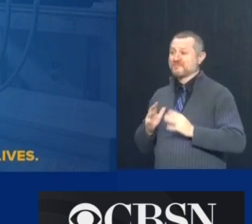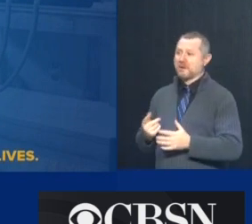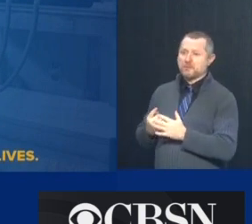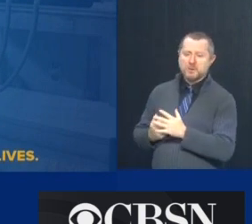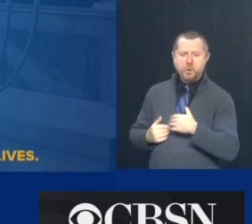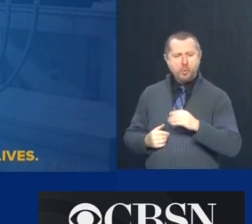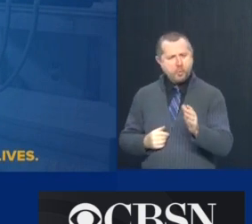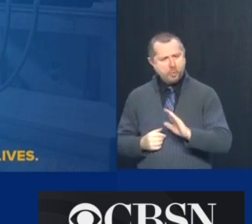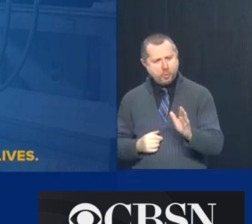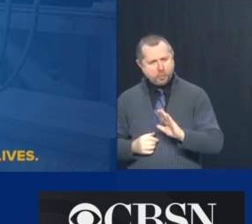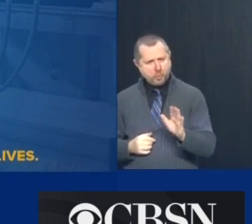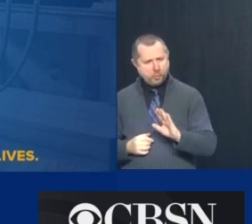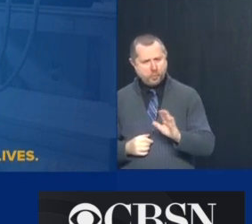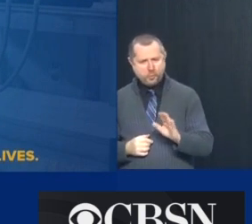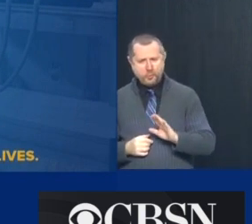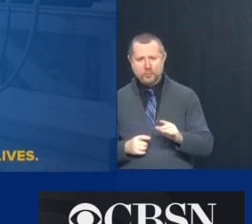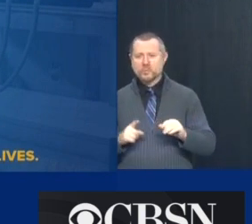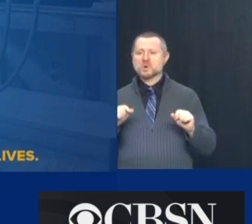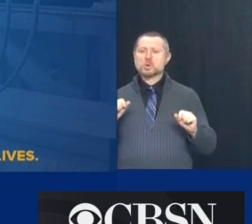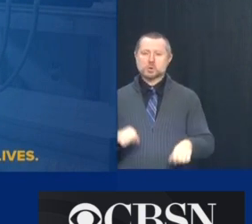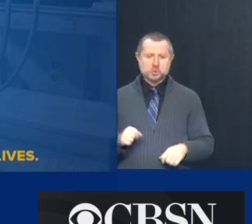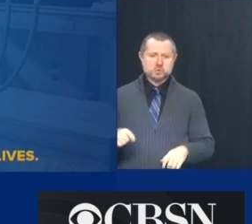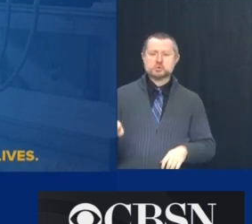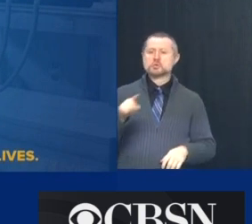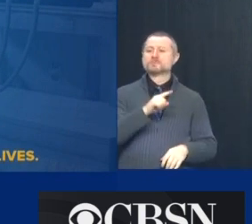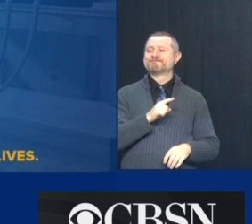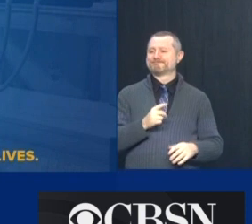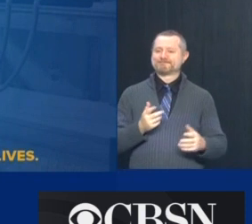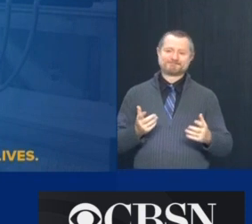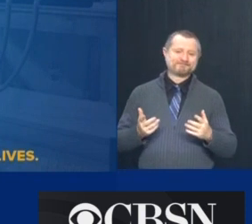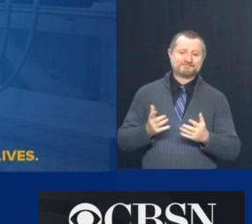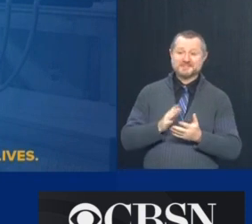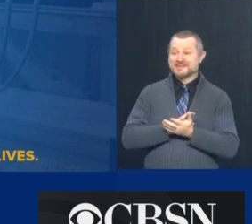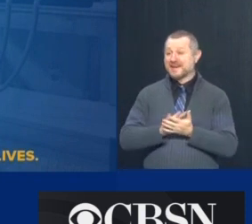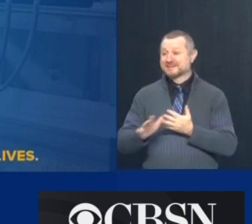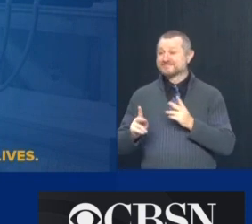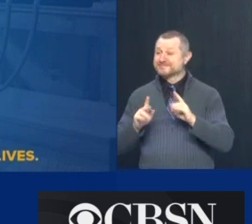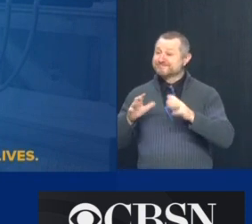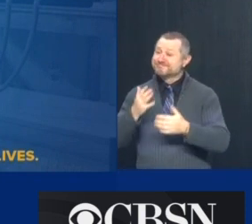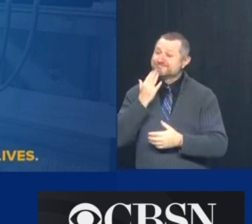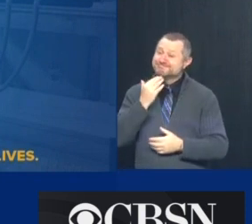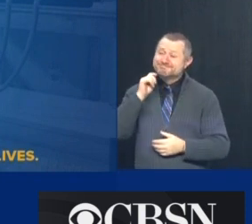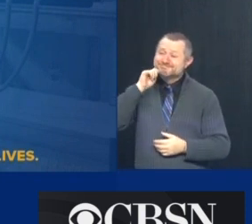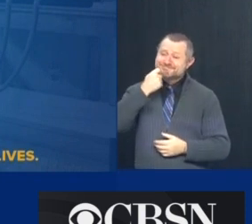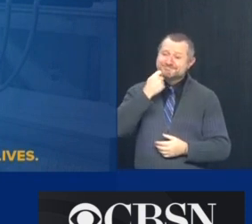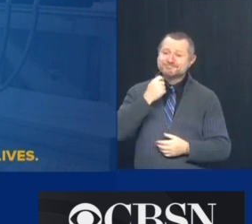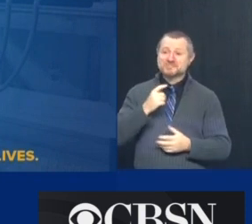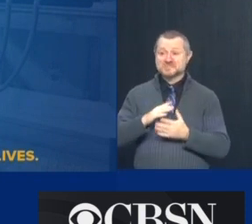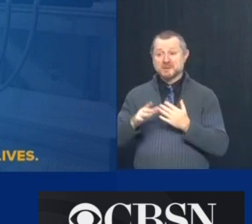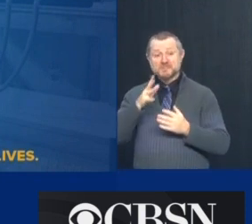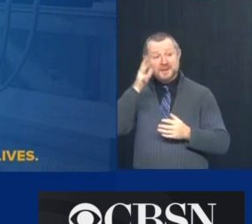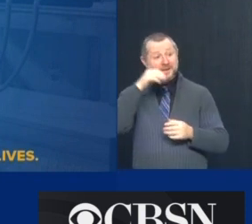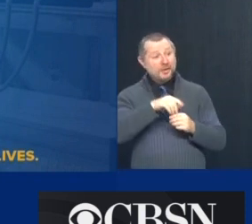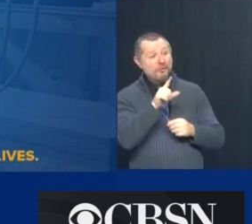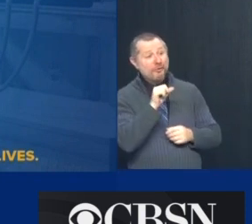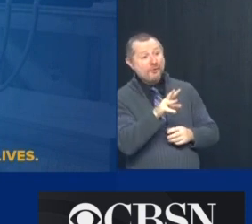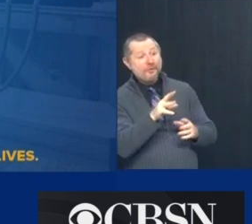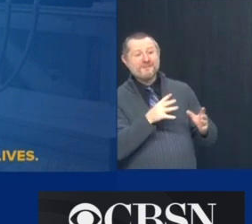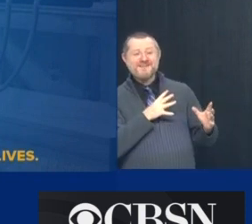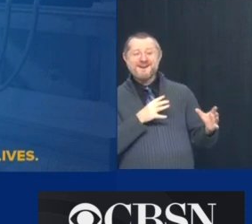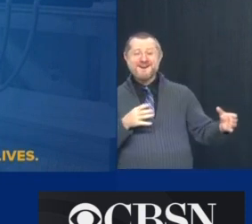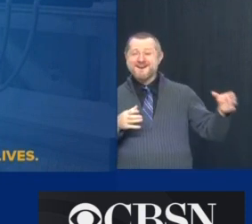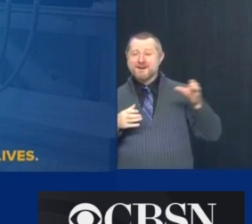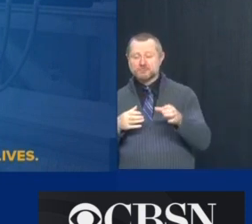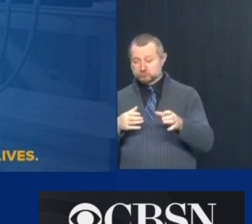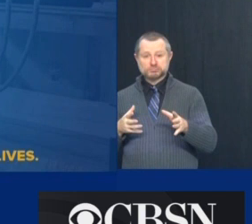Doesn't have to be your in-laws. In-laws can be nice people. They're not the only people who can infect you. Thanksgiving,